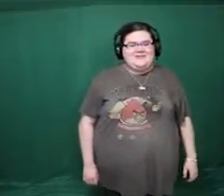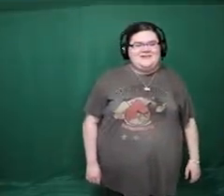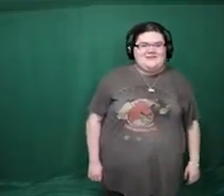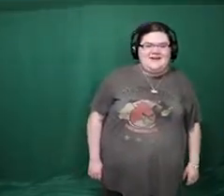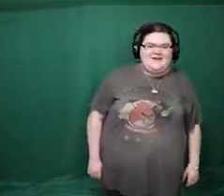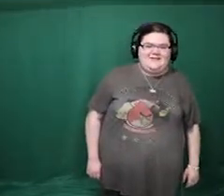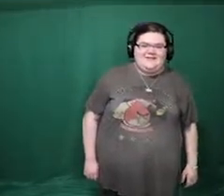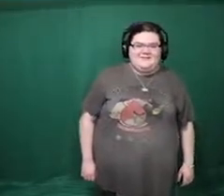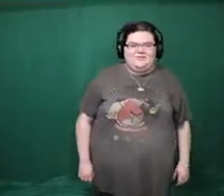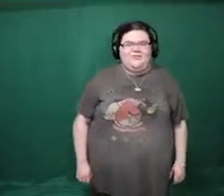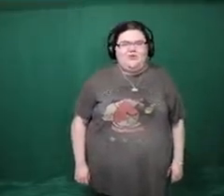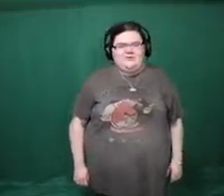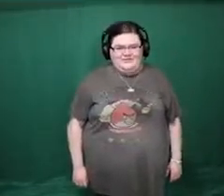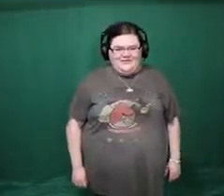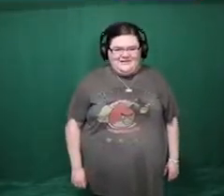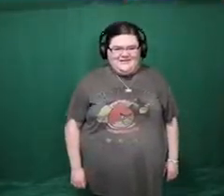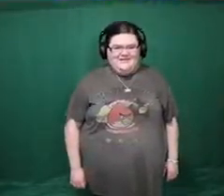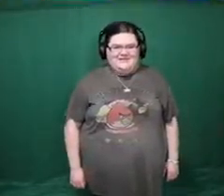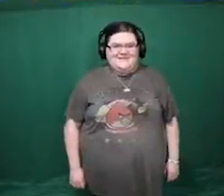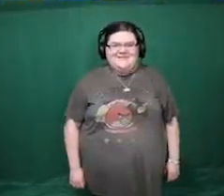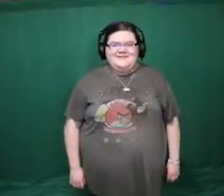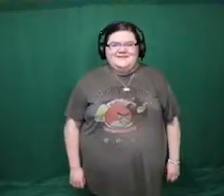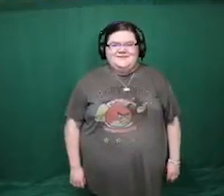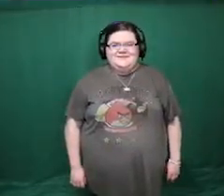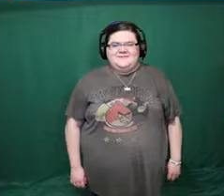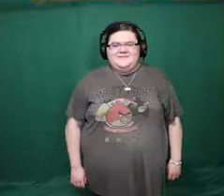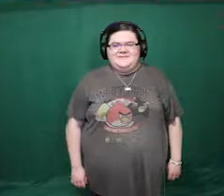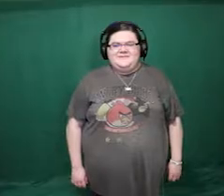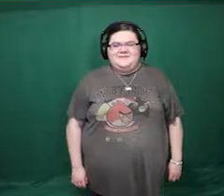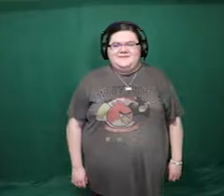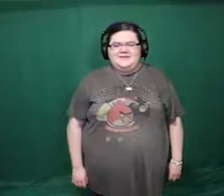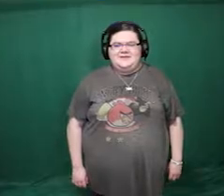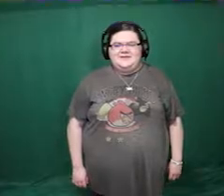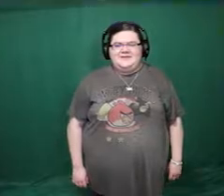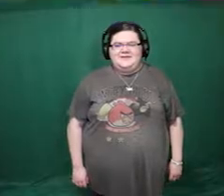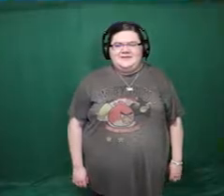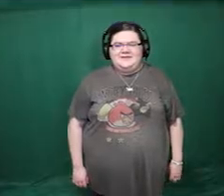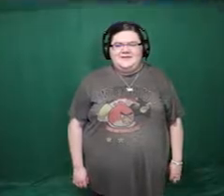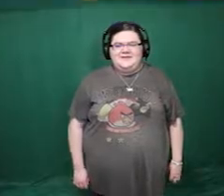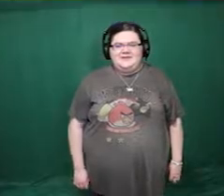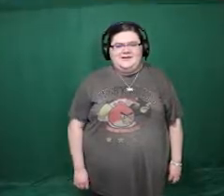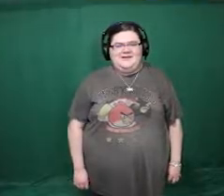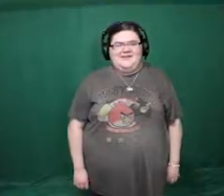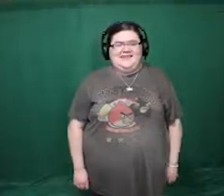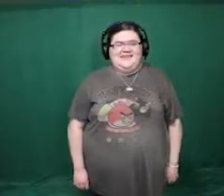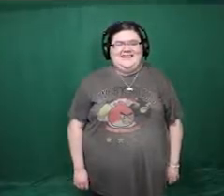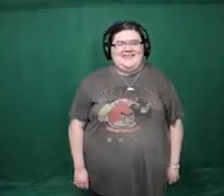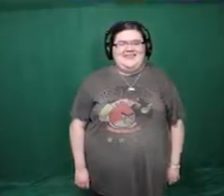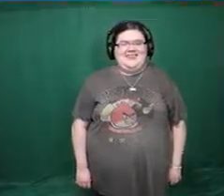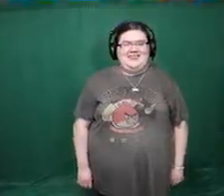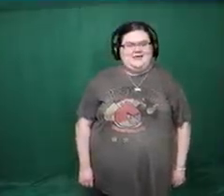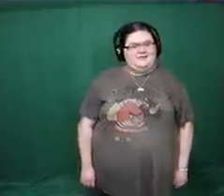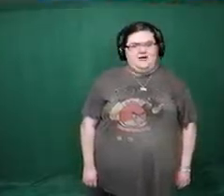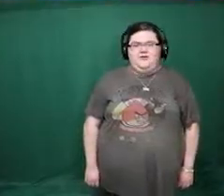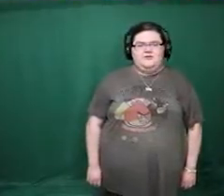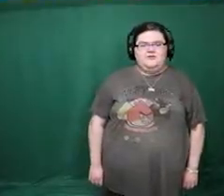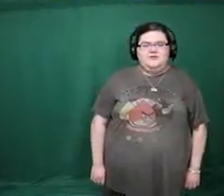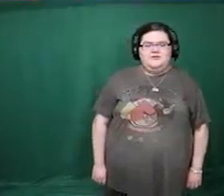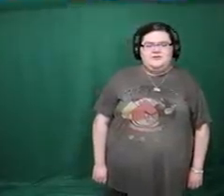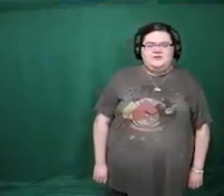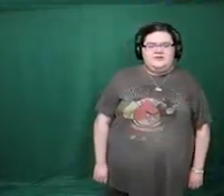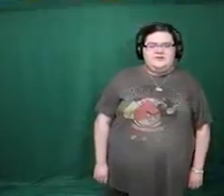If you get it just right, oh, it's wonderful. Okay. No, come on, stop falling over.